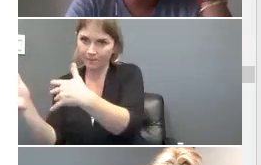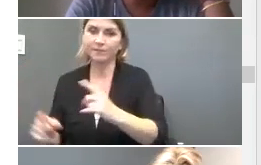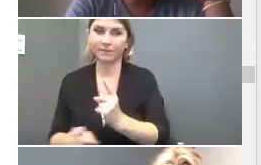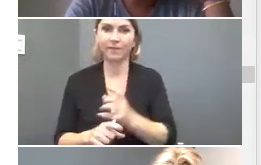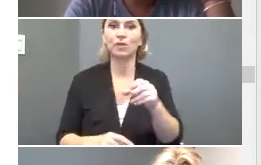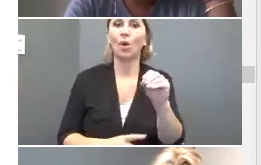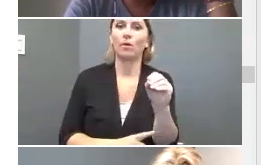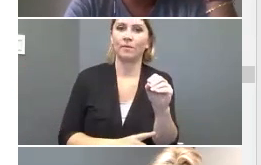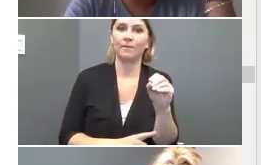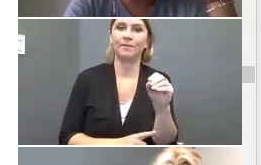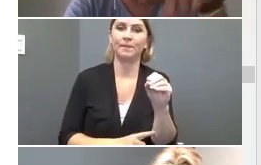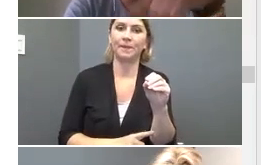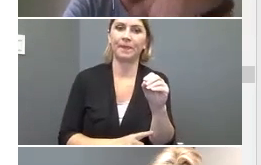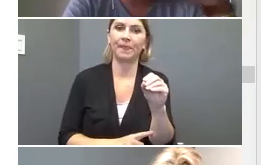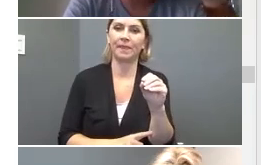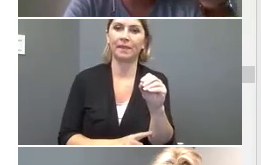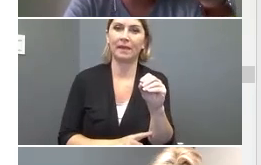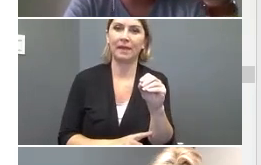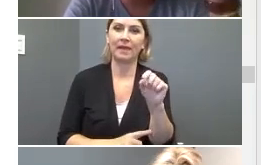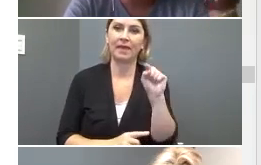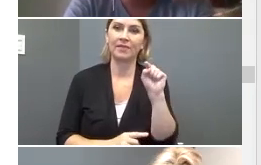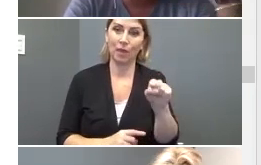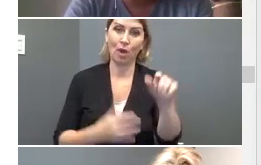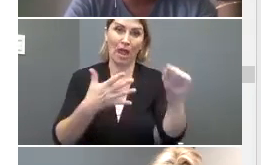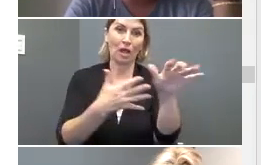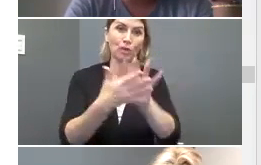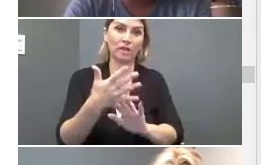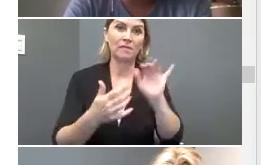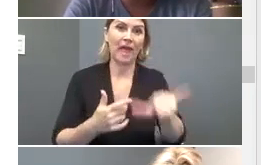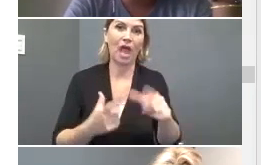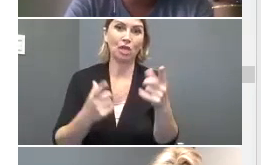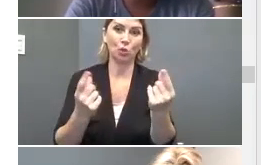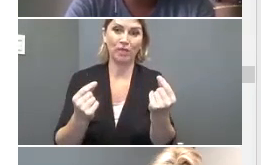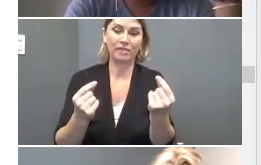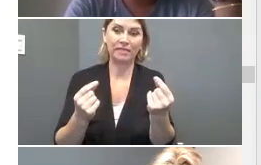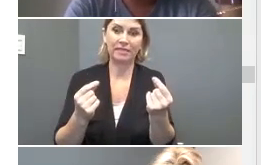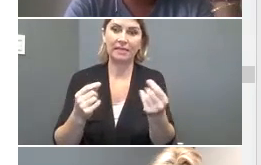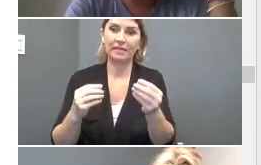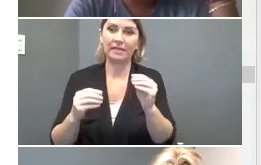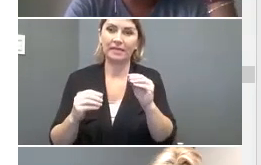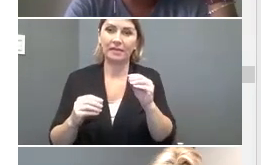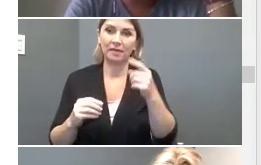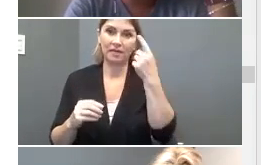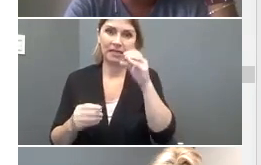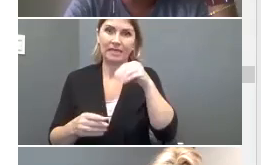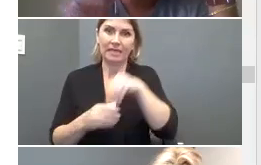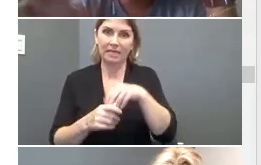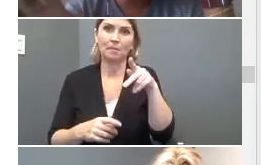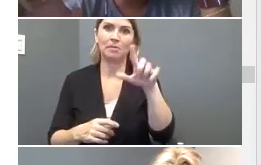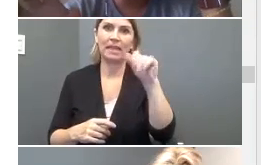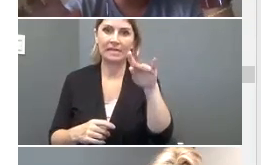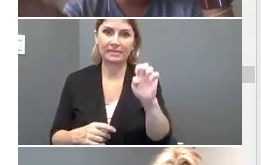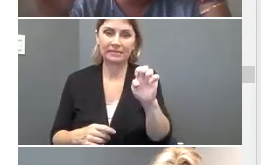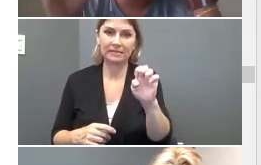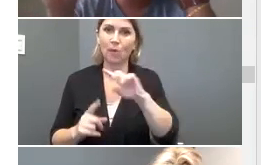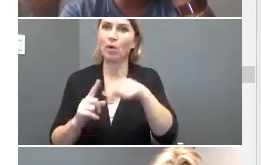So there are algorithms that do it in place, but we will first talk about this